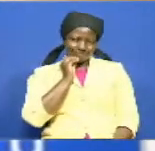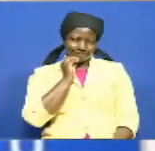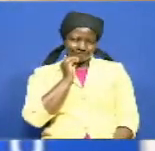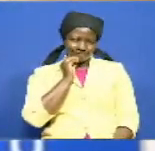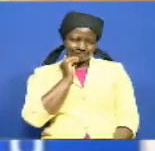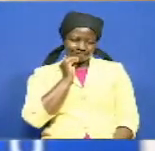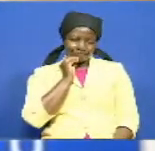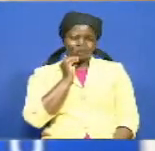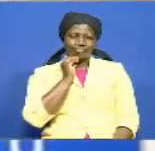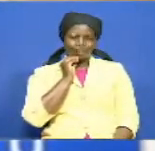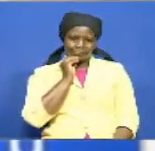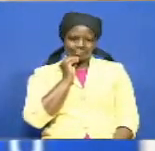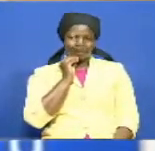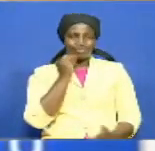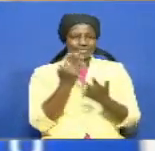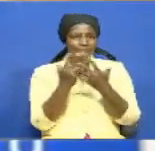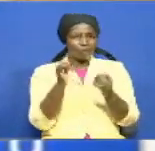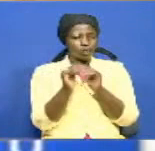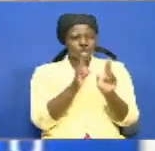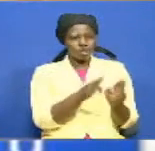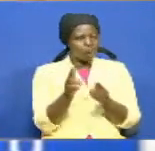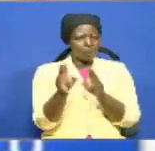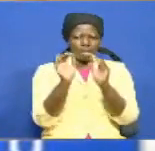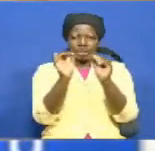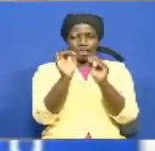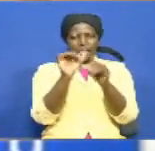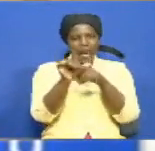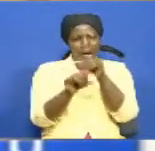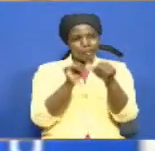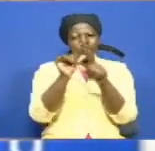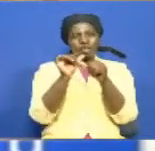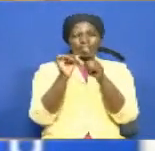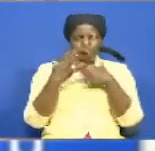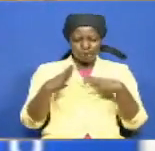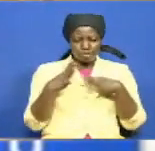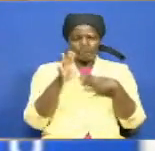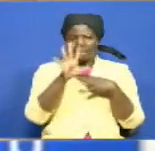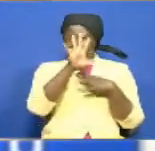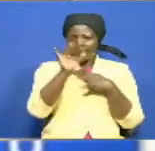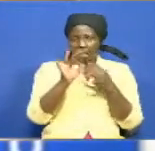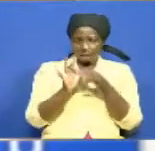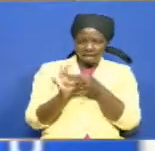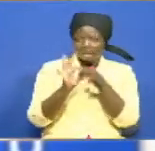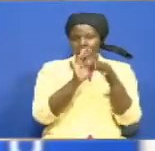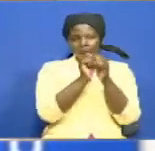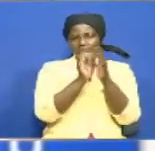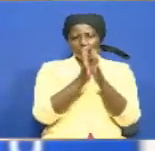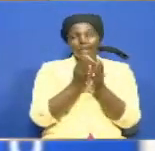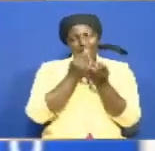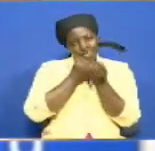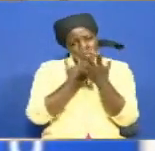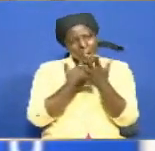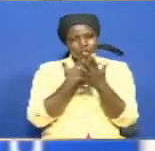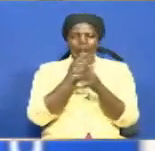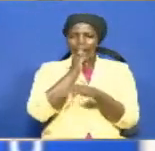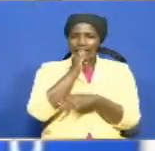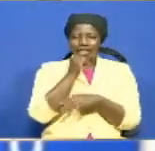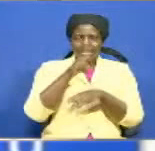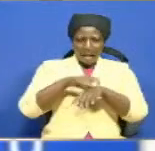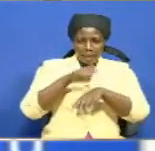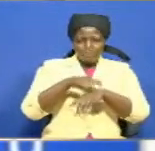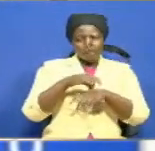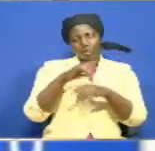a rare fusion of Pan-Africanism and the information age. As you will